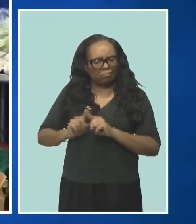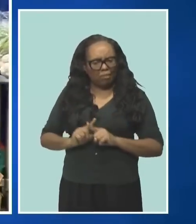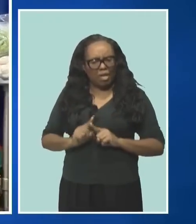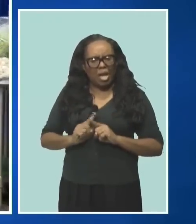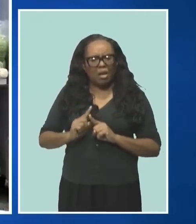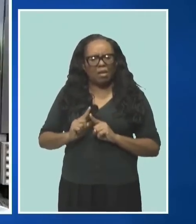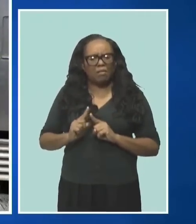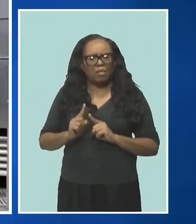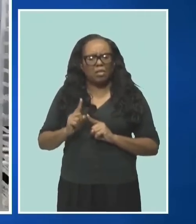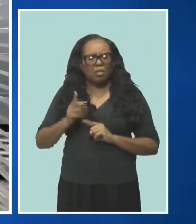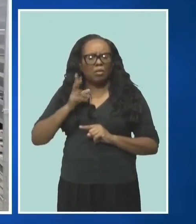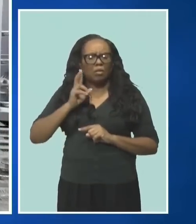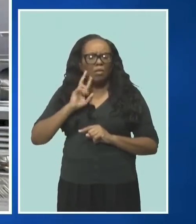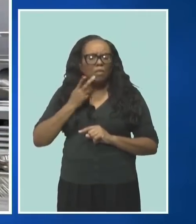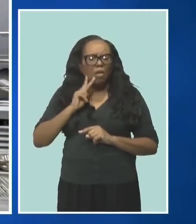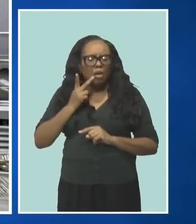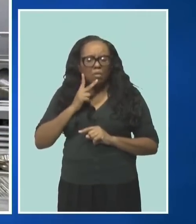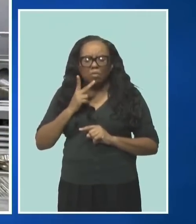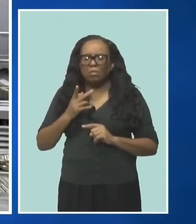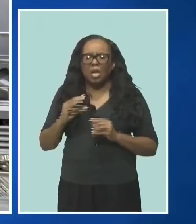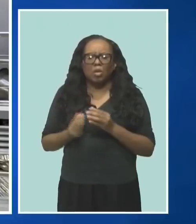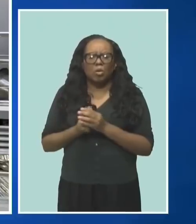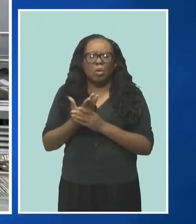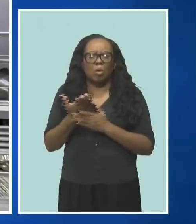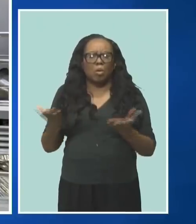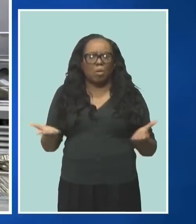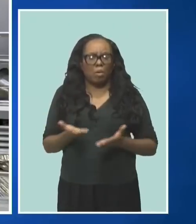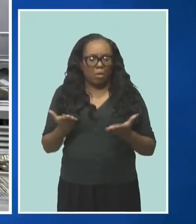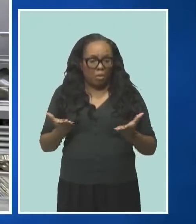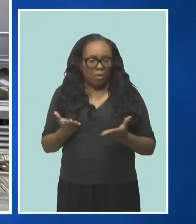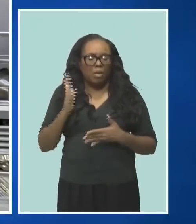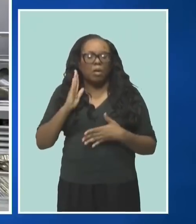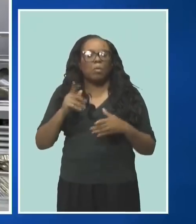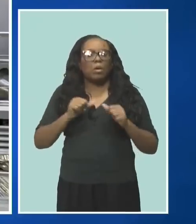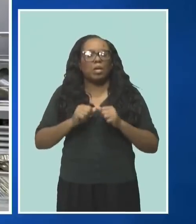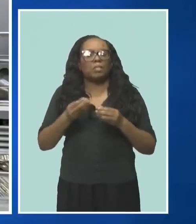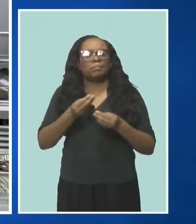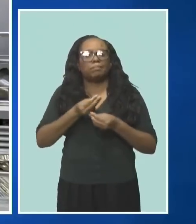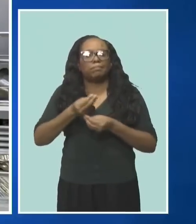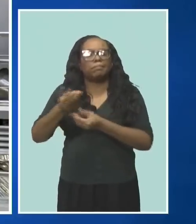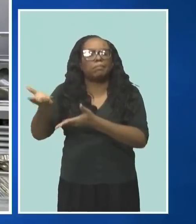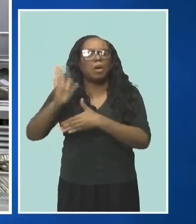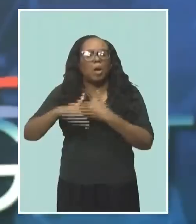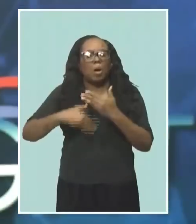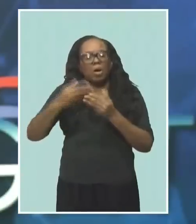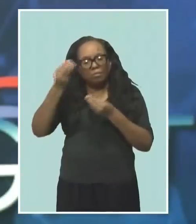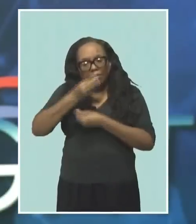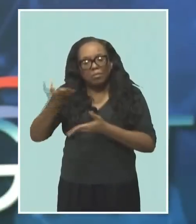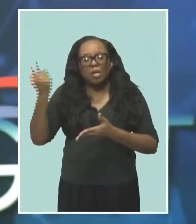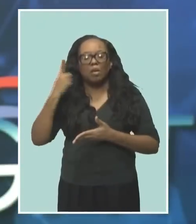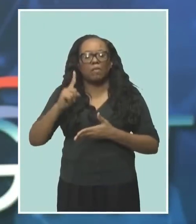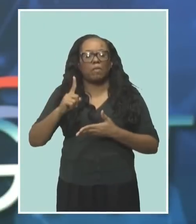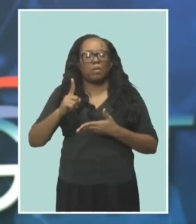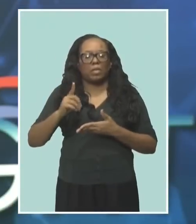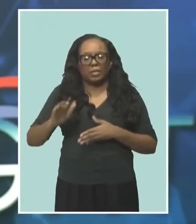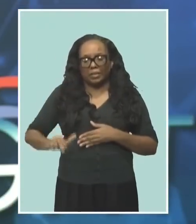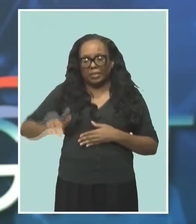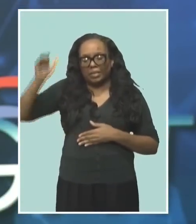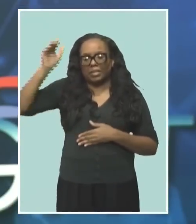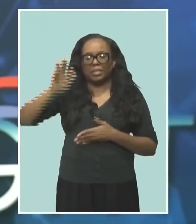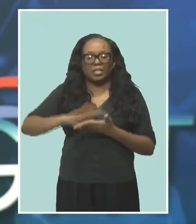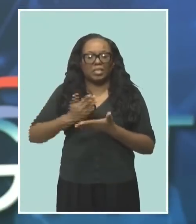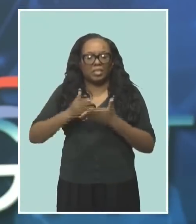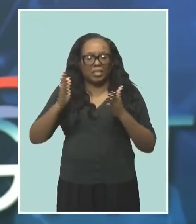all up-and-coming chefs. Rachel Agard, CBC News. Thanks, Rachel. Coming up,